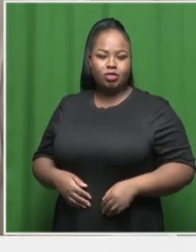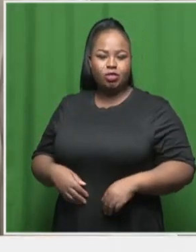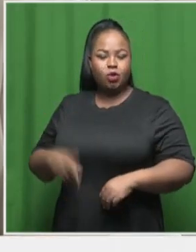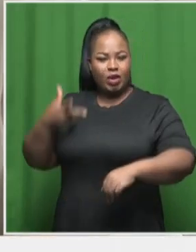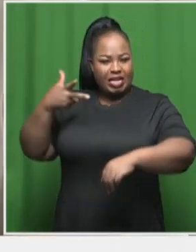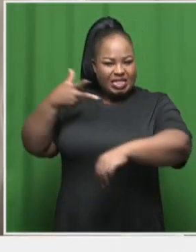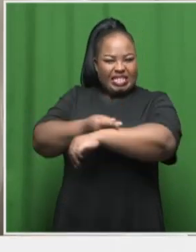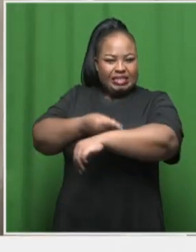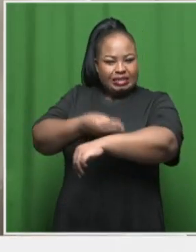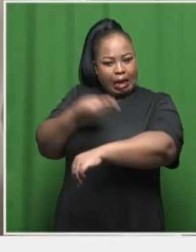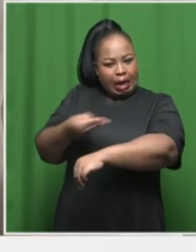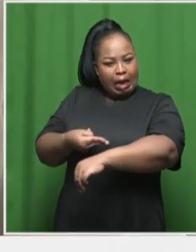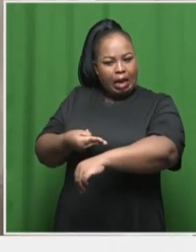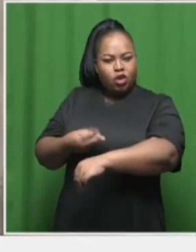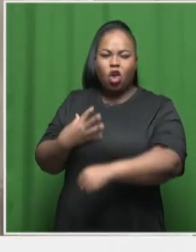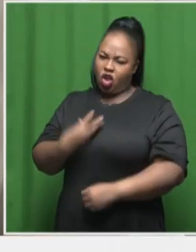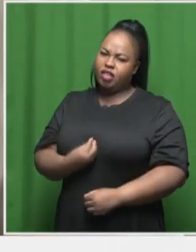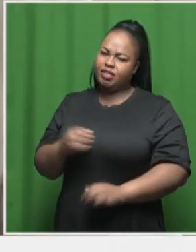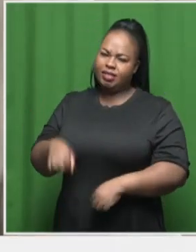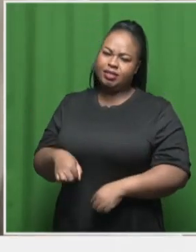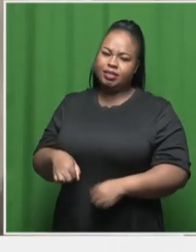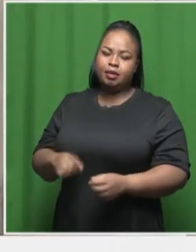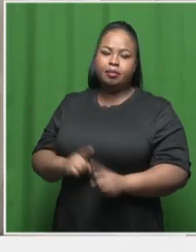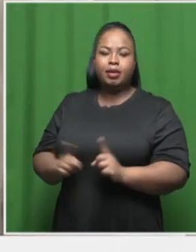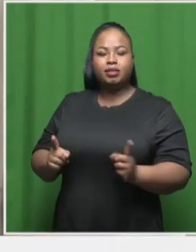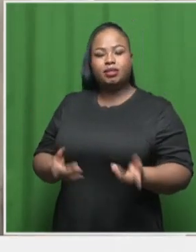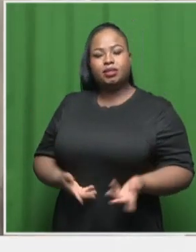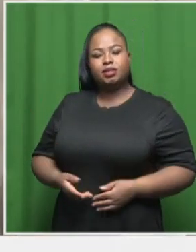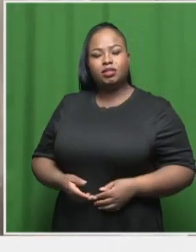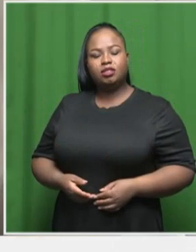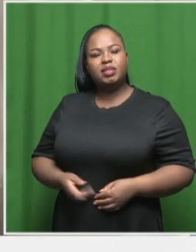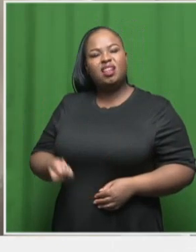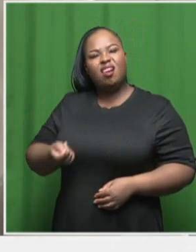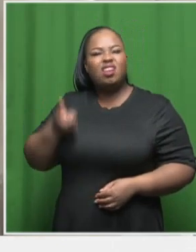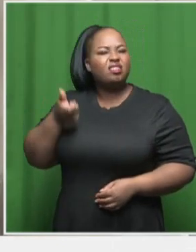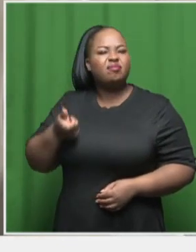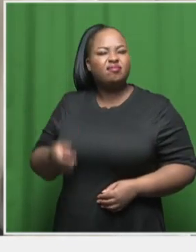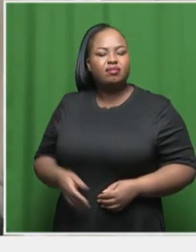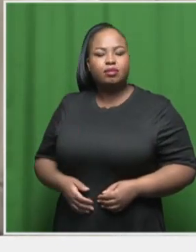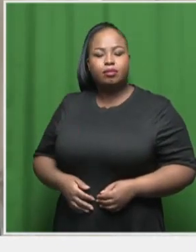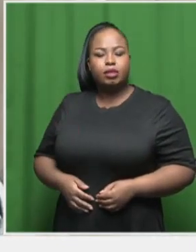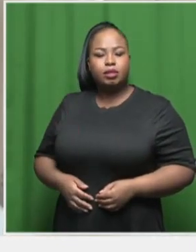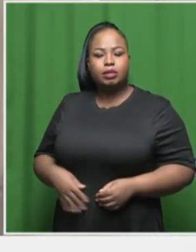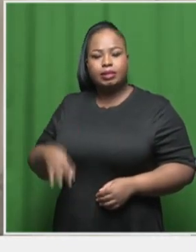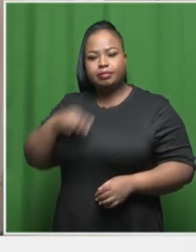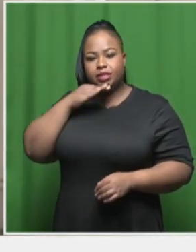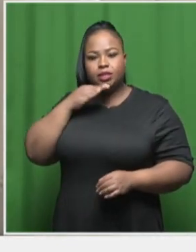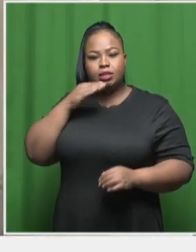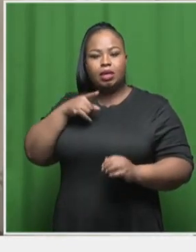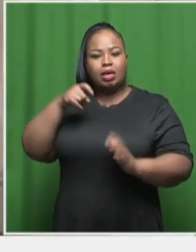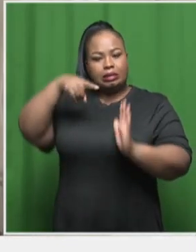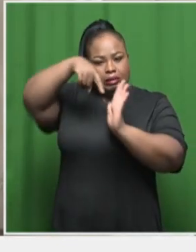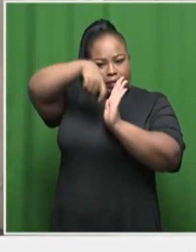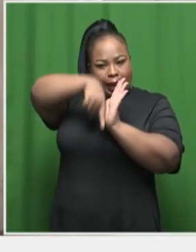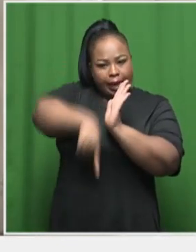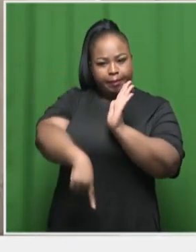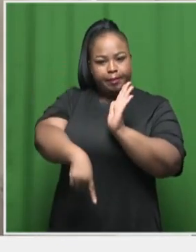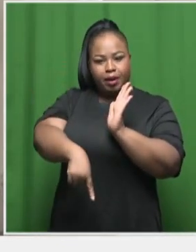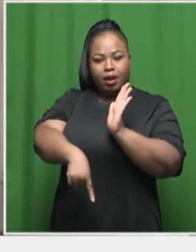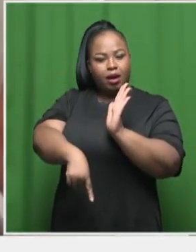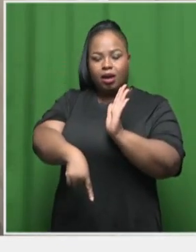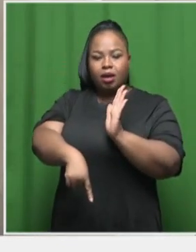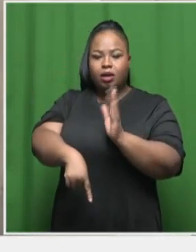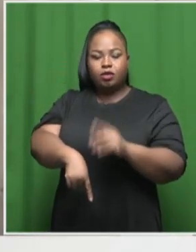skin is not going to hurt, but it's a very superficial wound, so it doesn't go beyond and past the actual third,